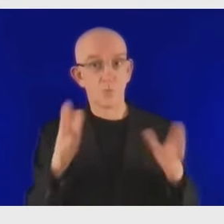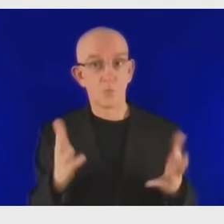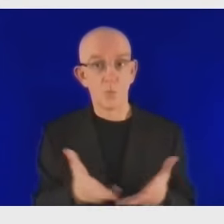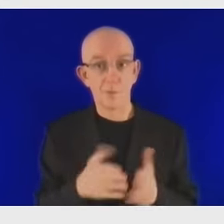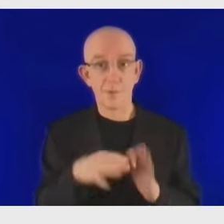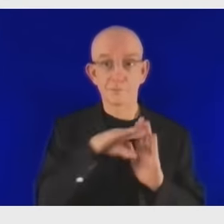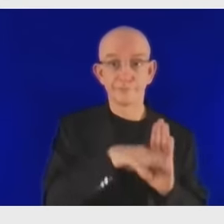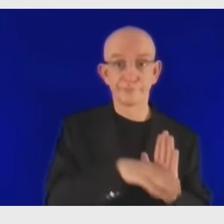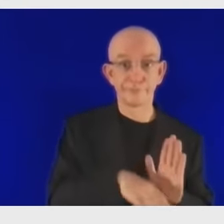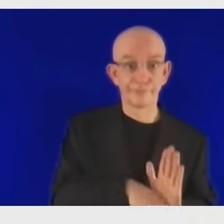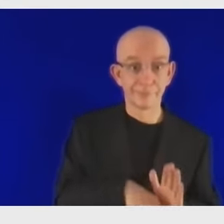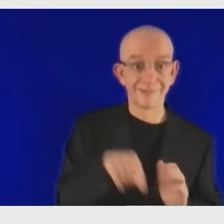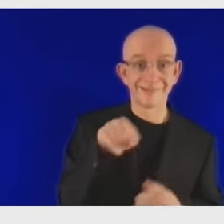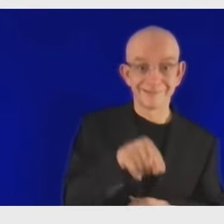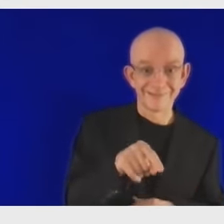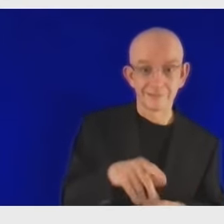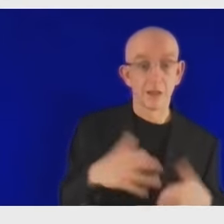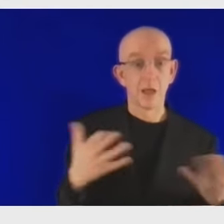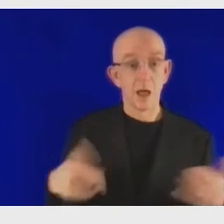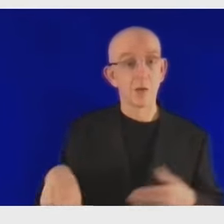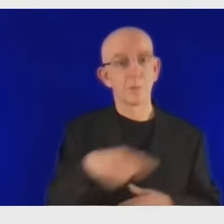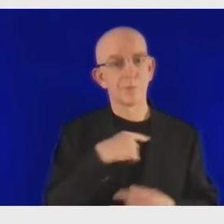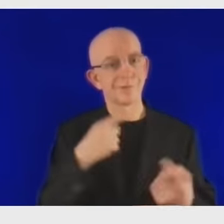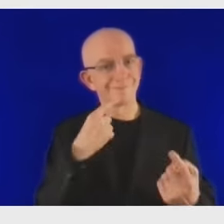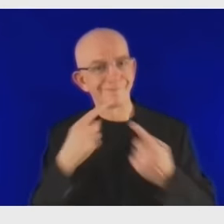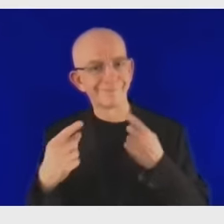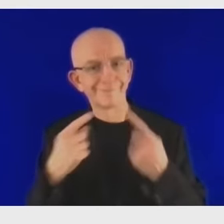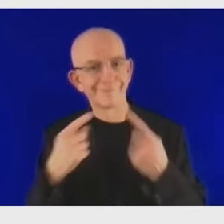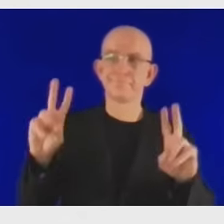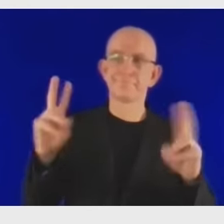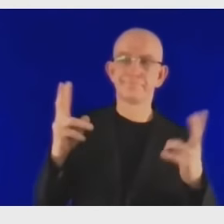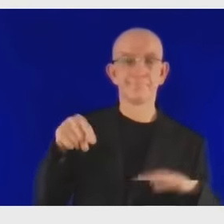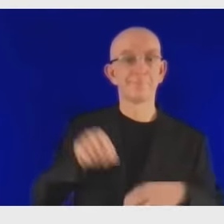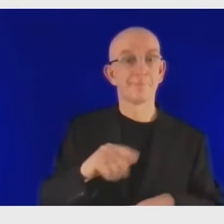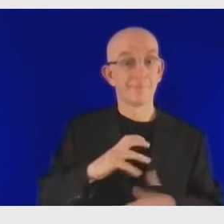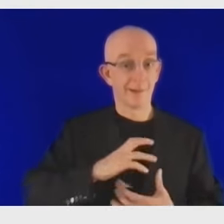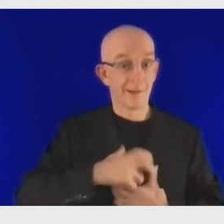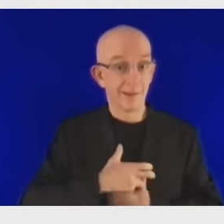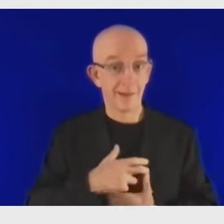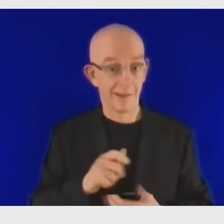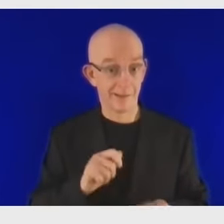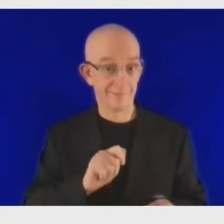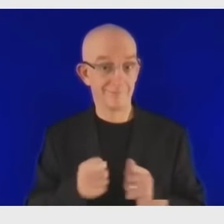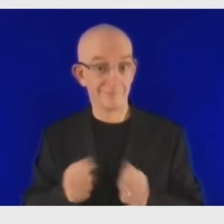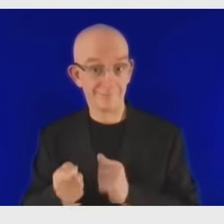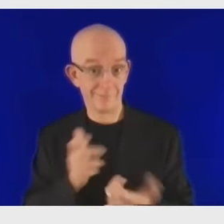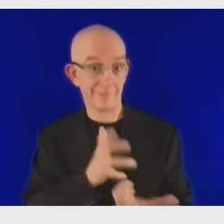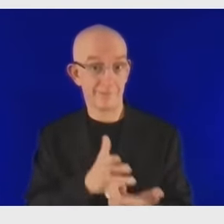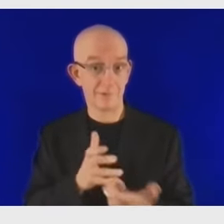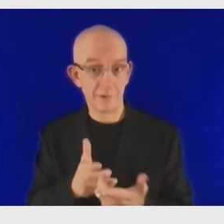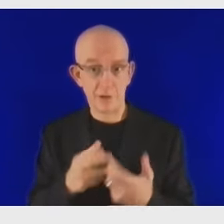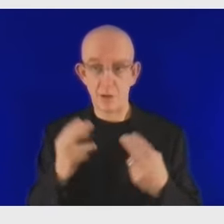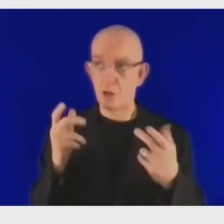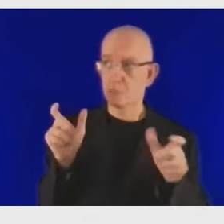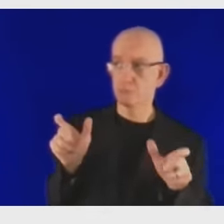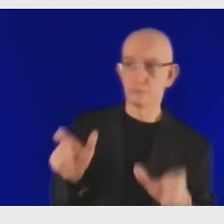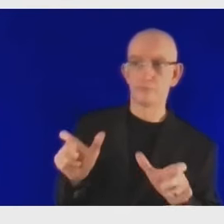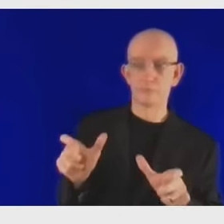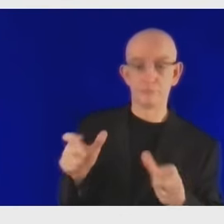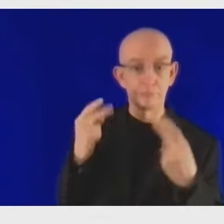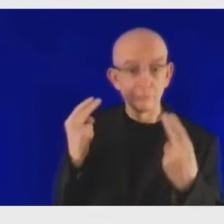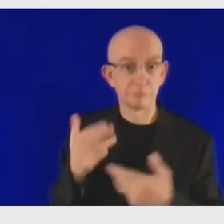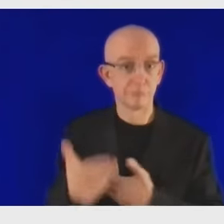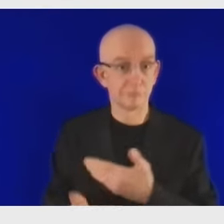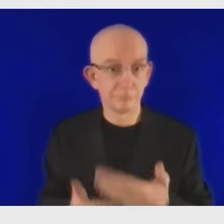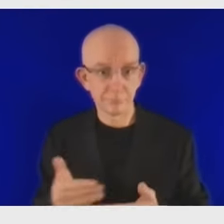indigenous and local communities, because until and unless the land rights of the indigenous and local communities, the forest rights